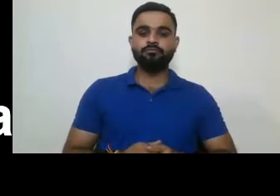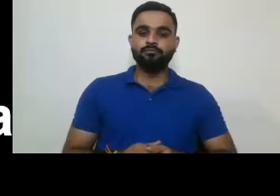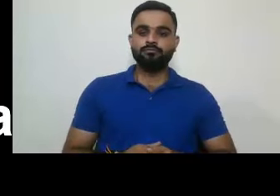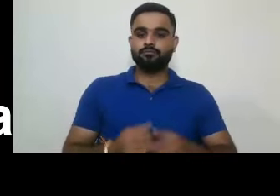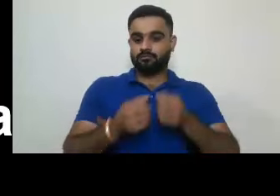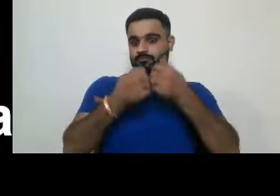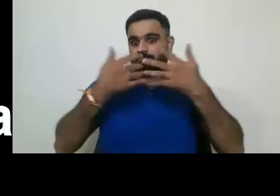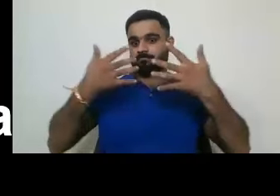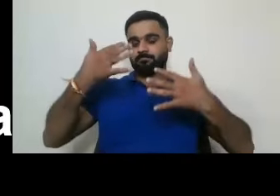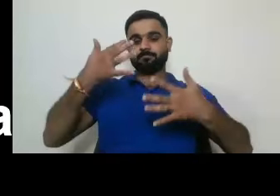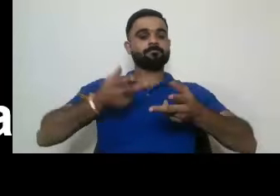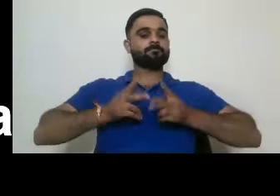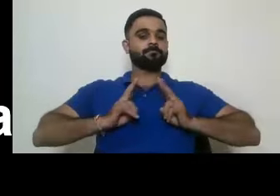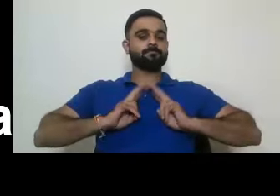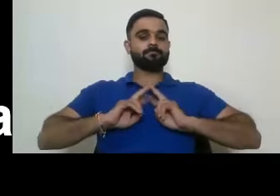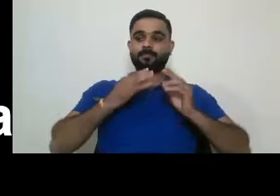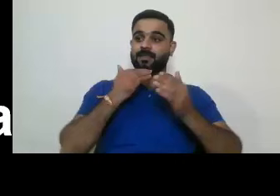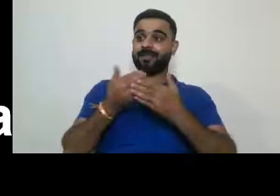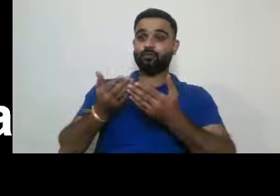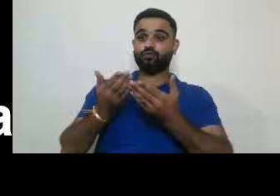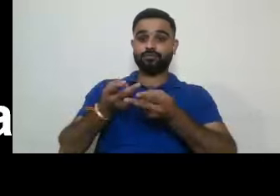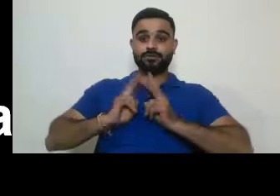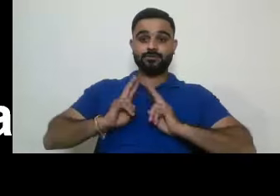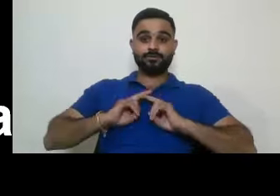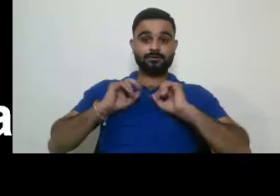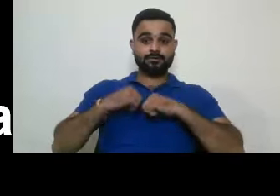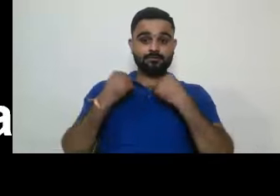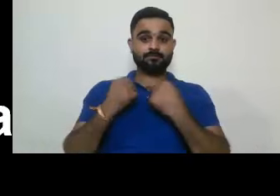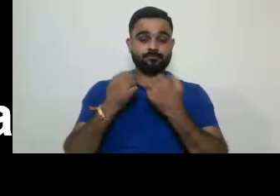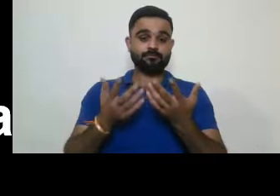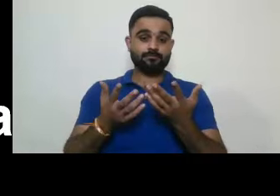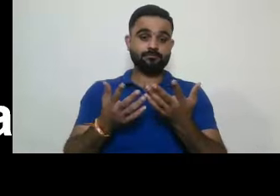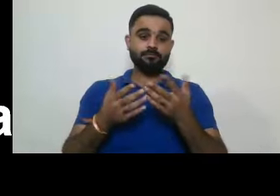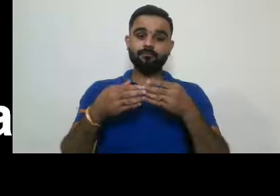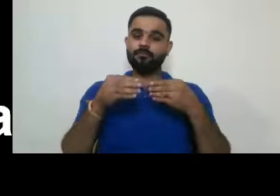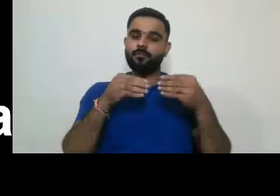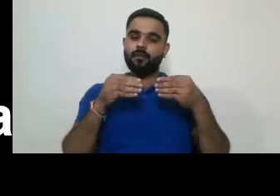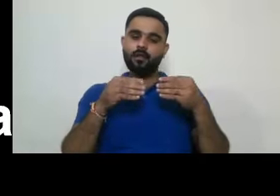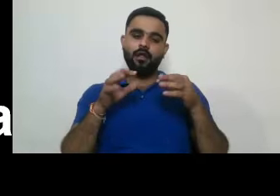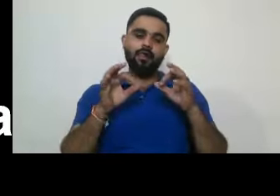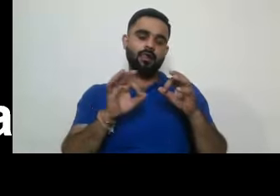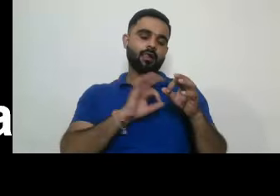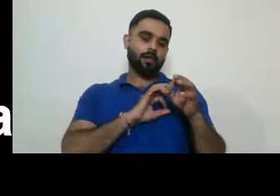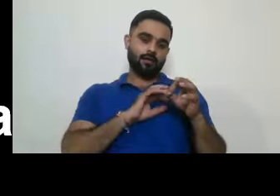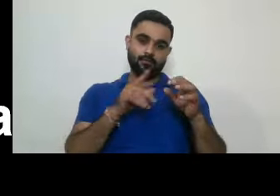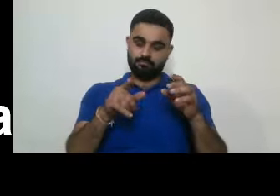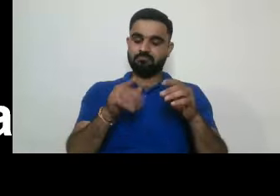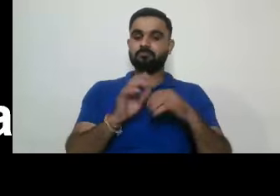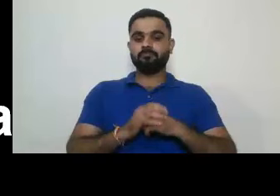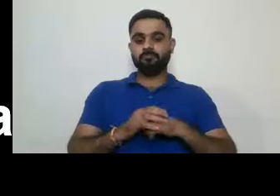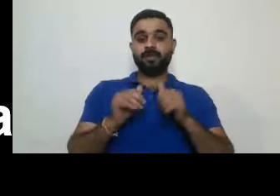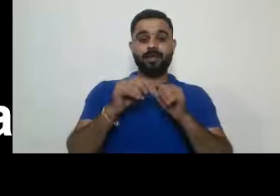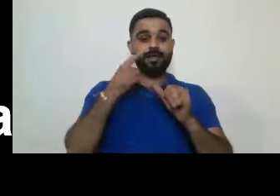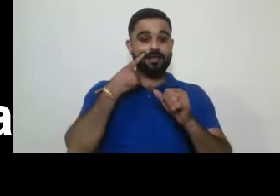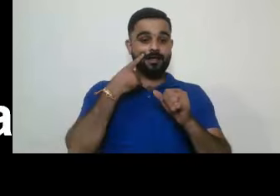lots of responses. Thank you for those enthusiastic responses. Like perplexity. Oh, I love that AI.